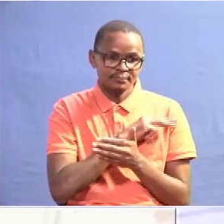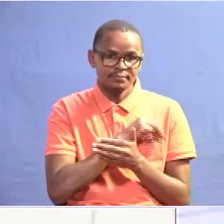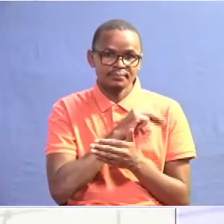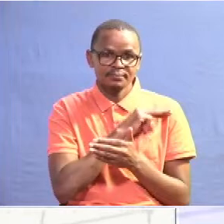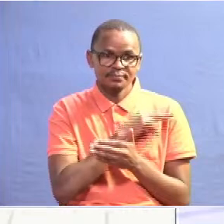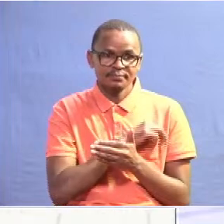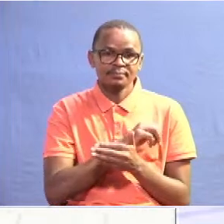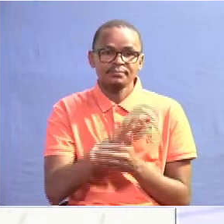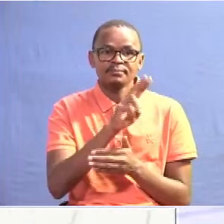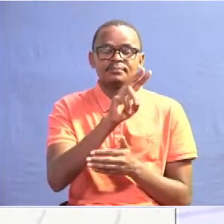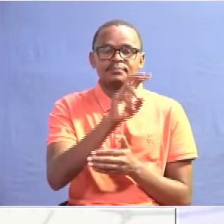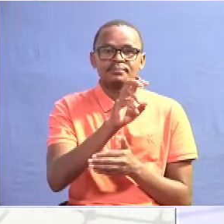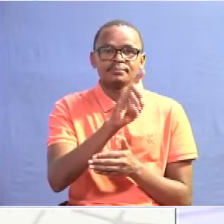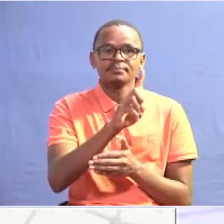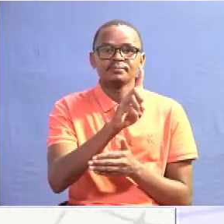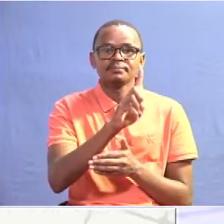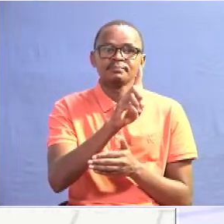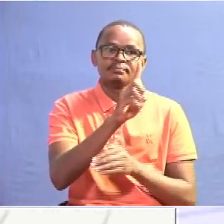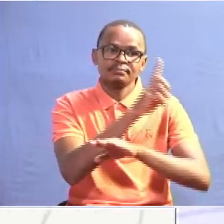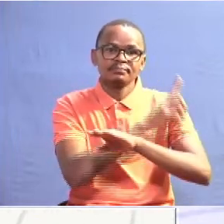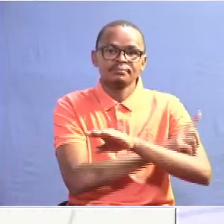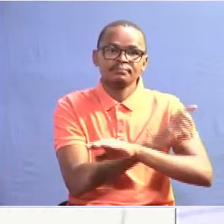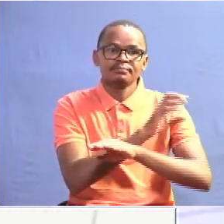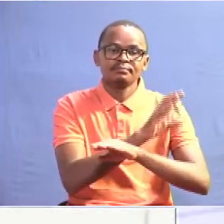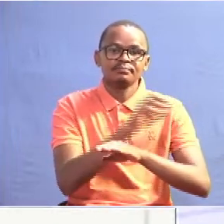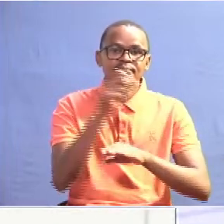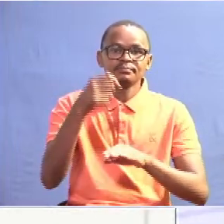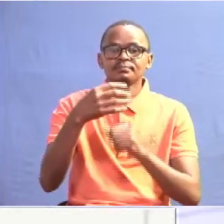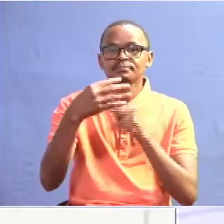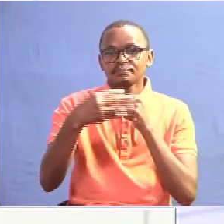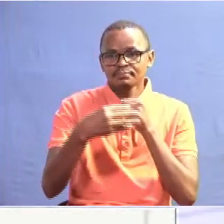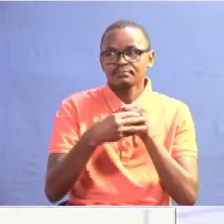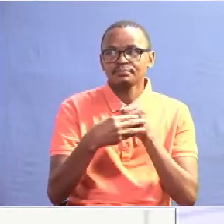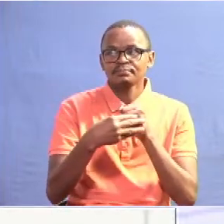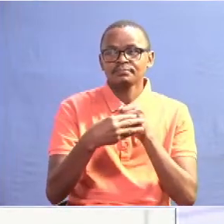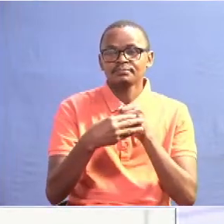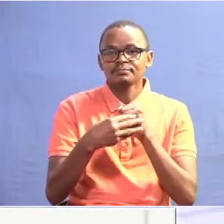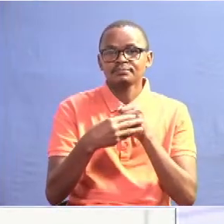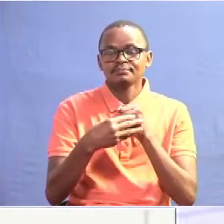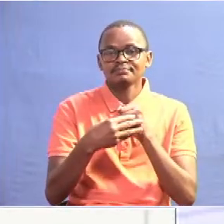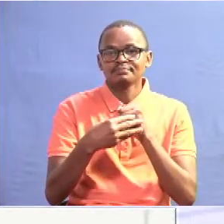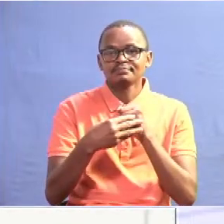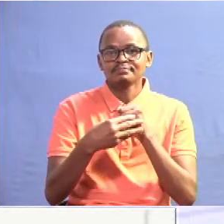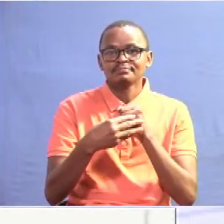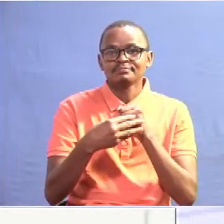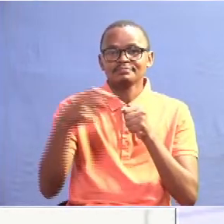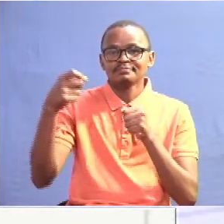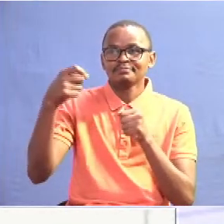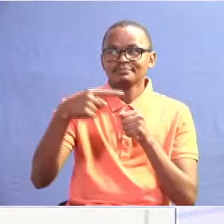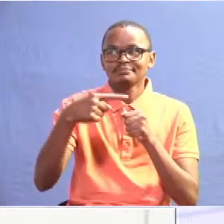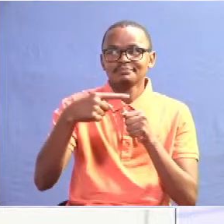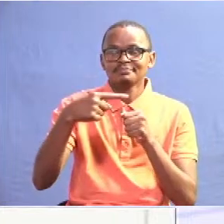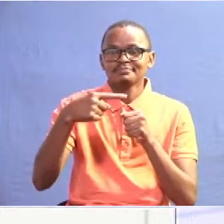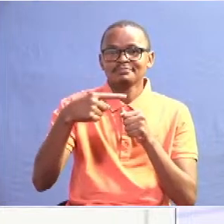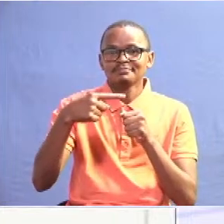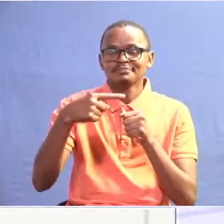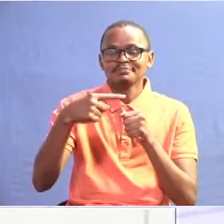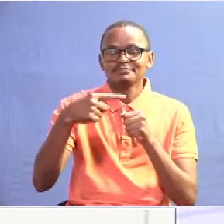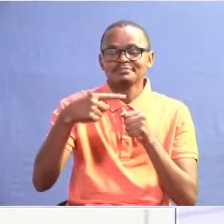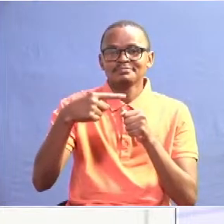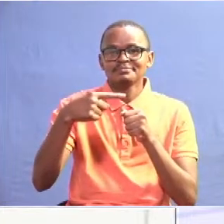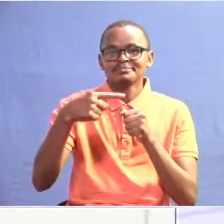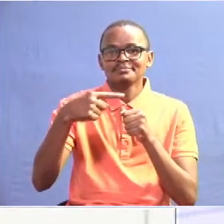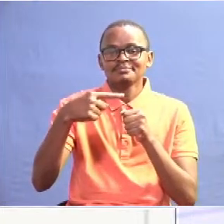the 21st day of January. Should I say January? Hold on tight. It's almost